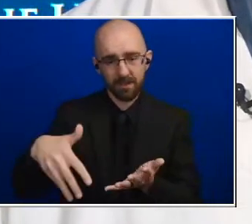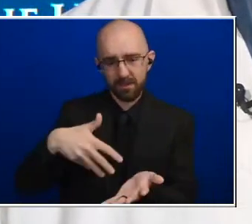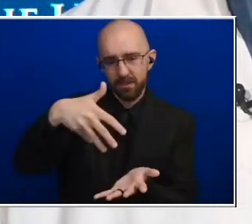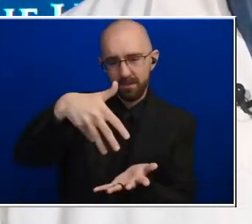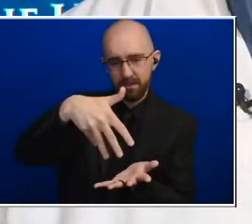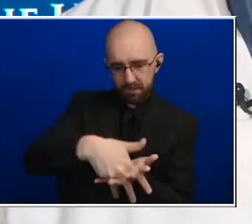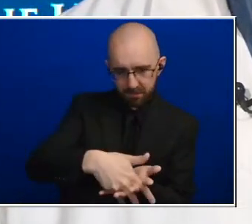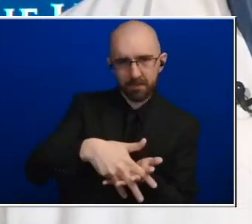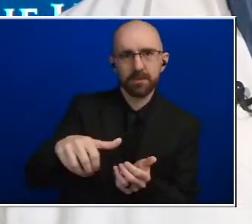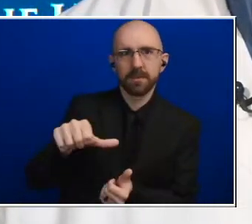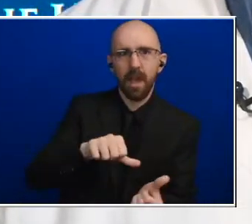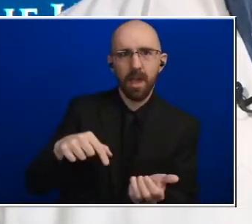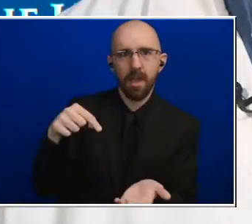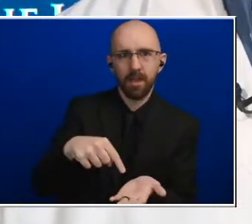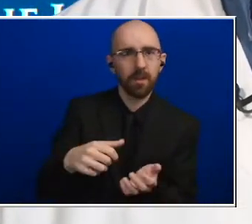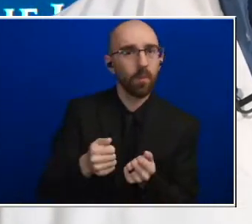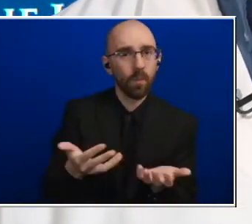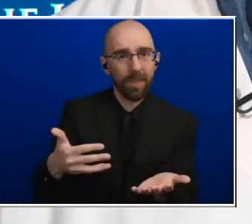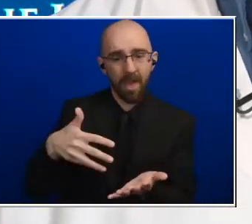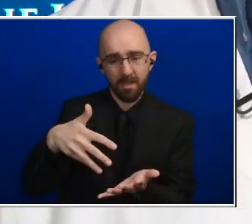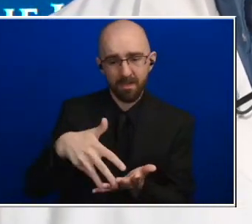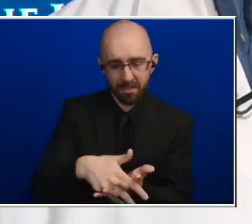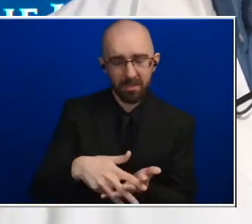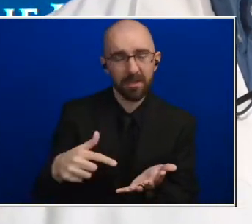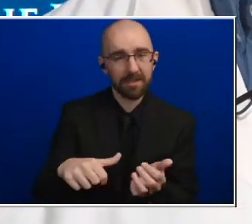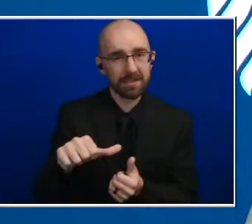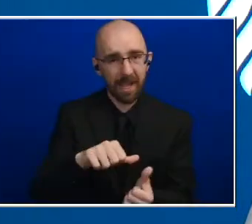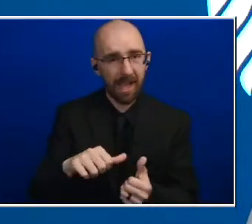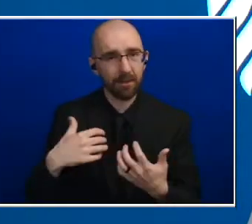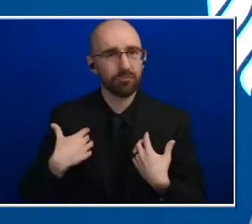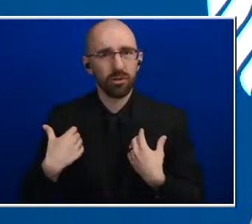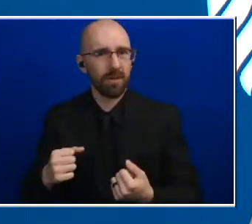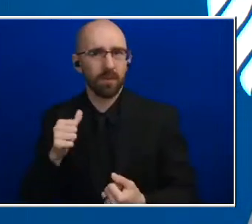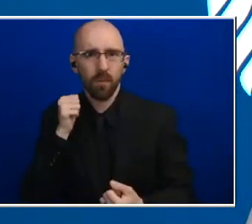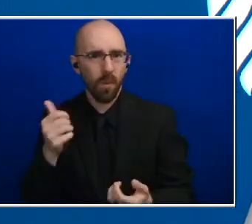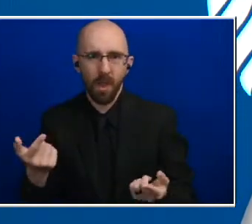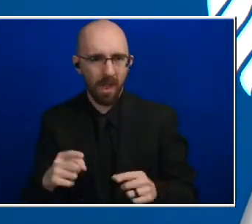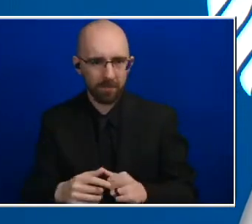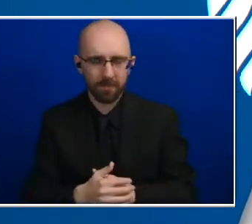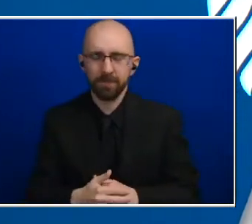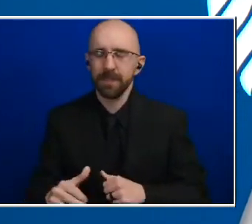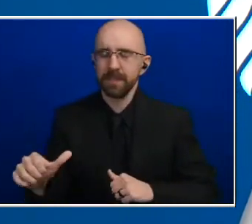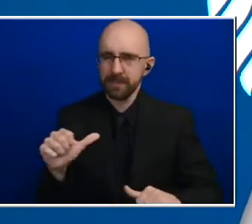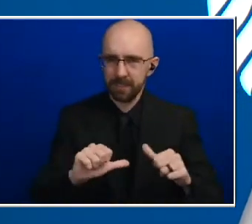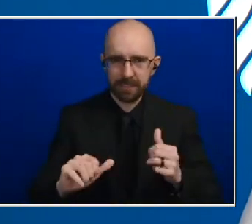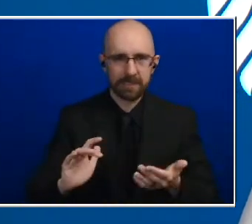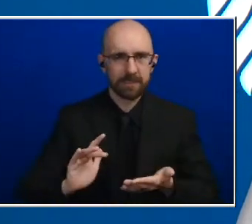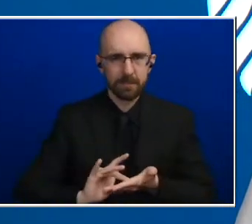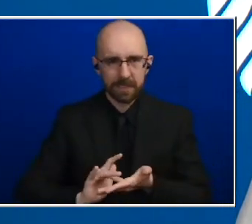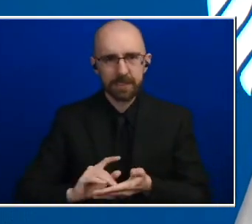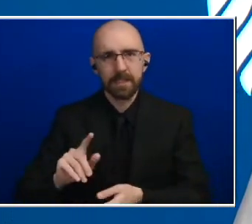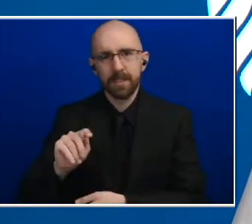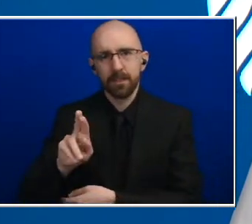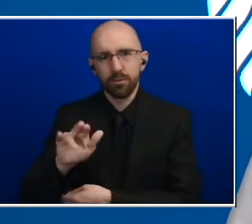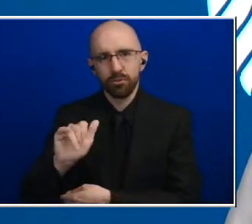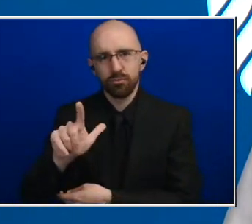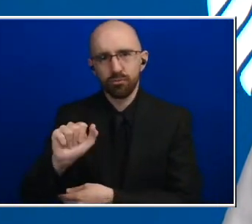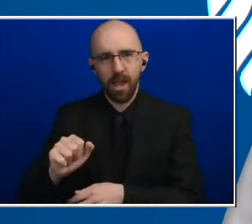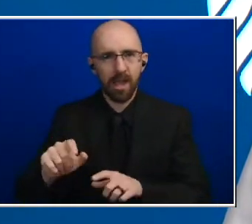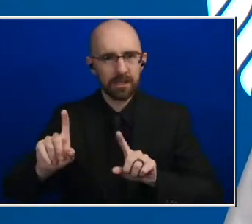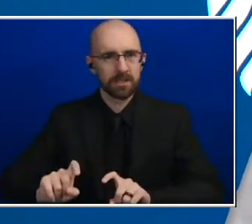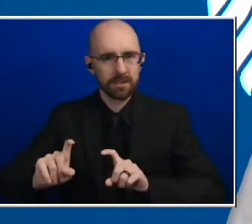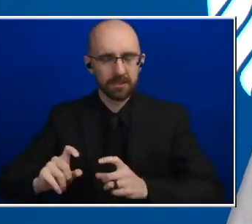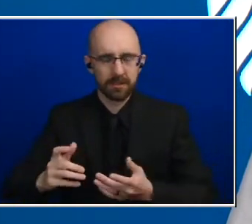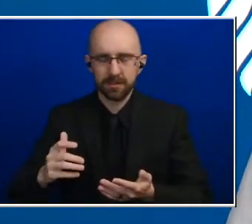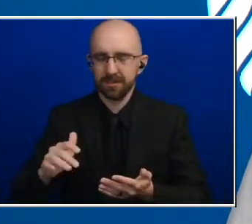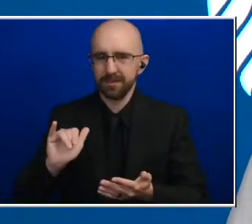without that, recovery doesn't happen. Yeah, science, medicine, trials, again, having those